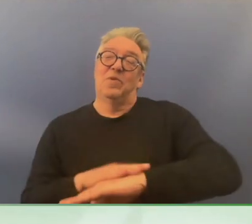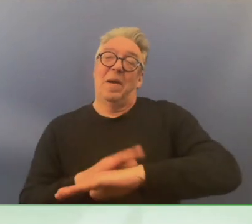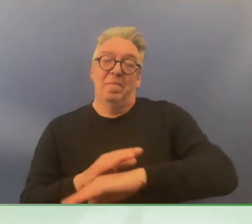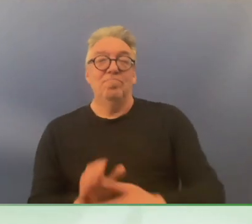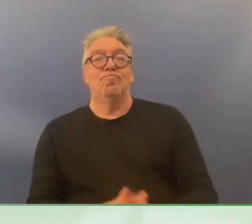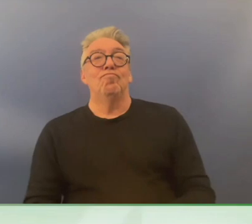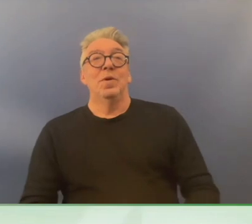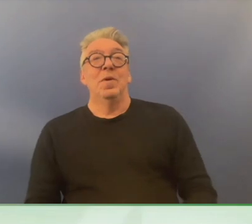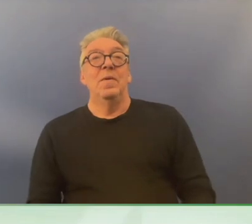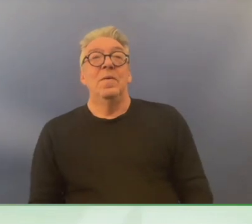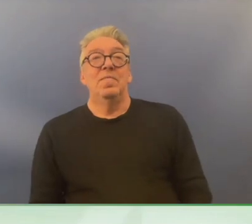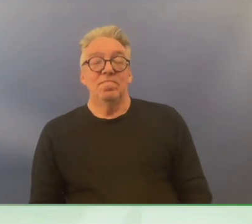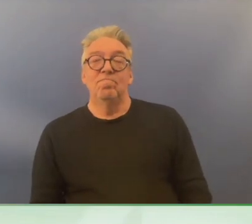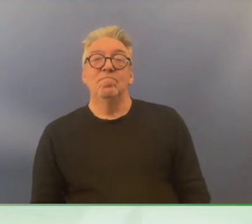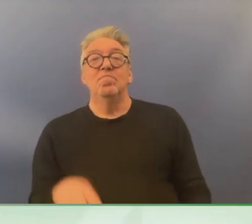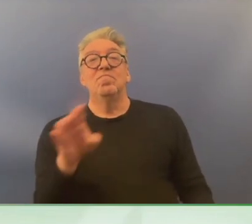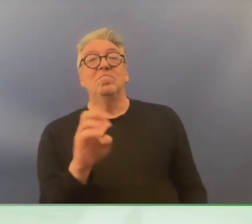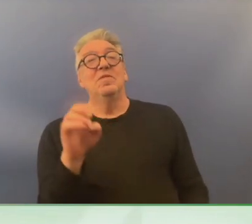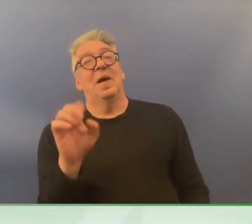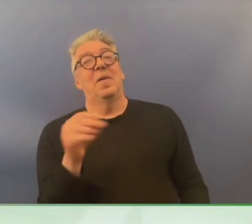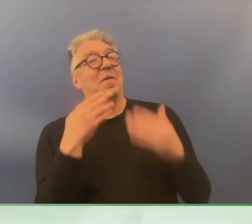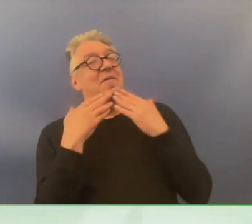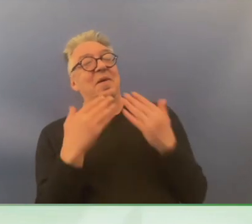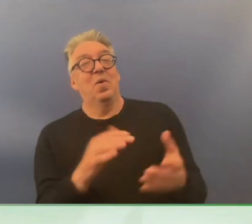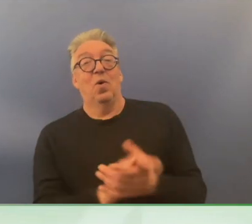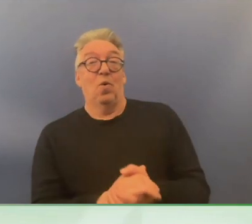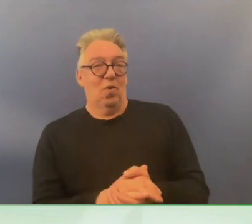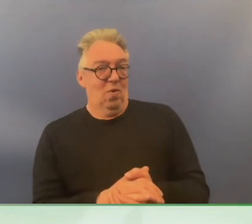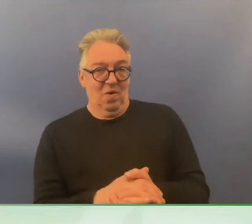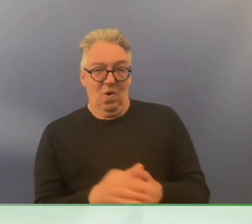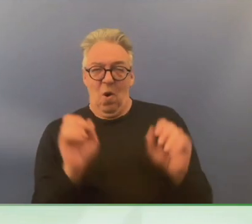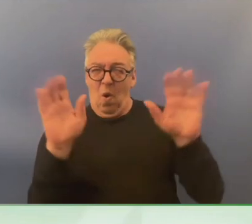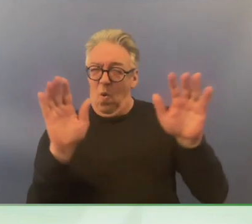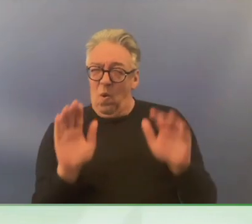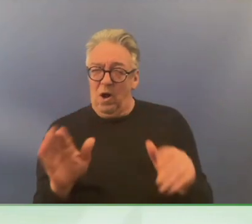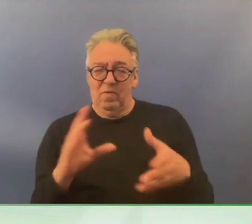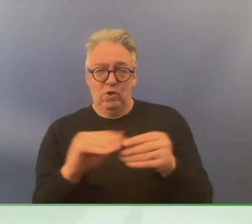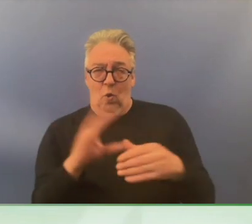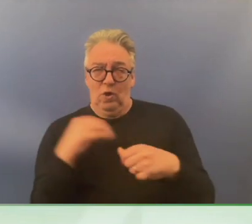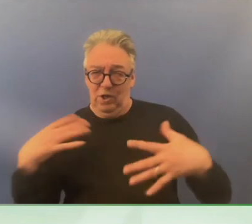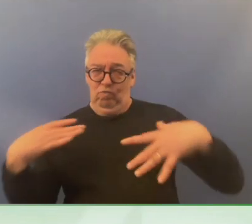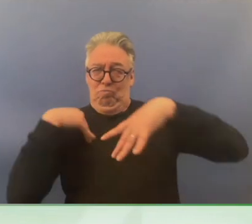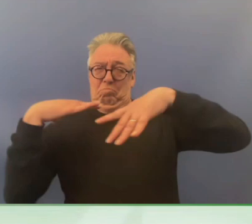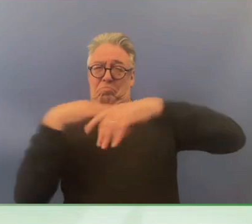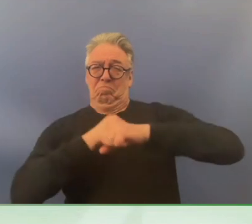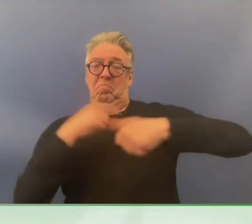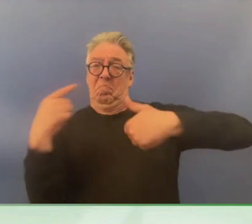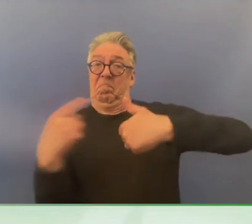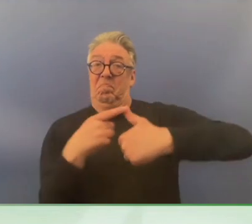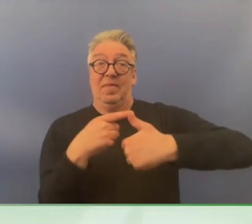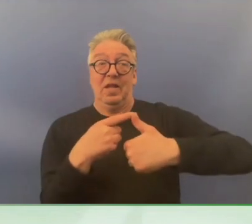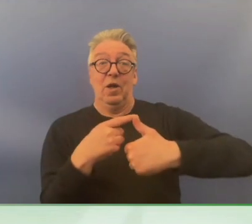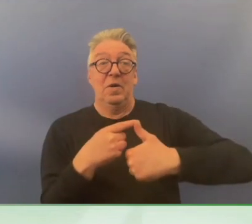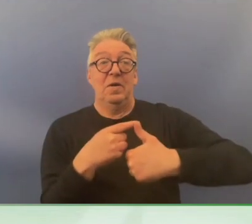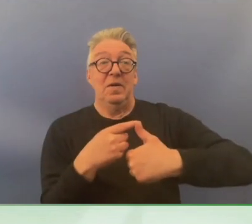Thank you so much, Michelle. And again, some very great reminders there. One, talent development crucial, but it's